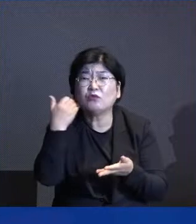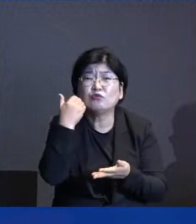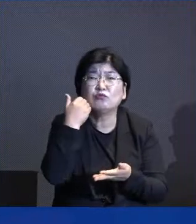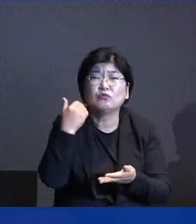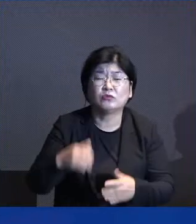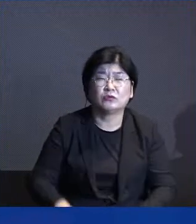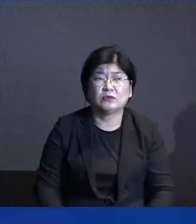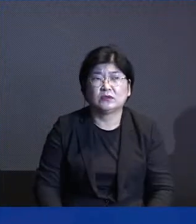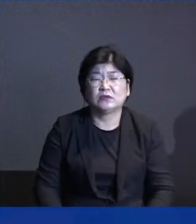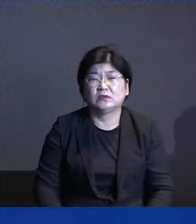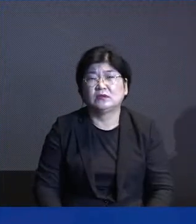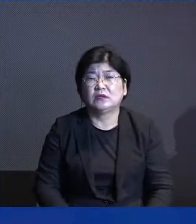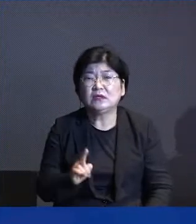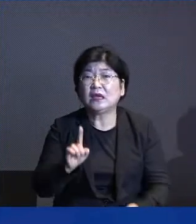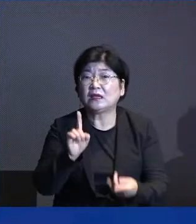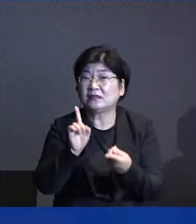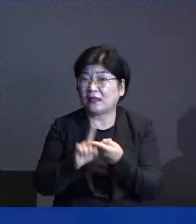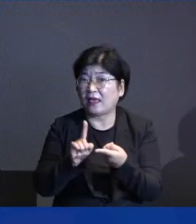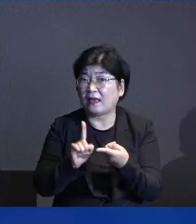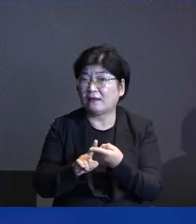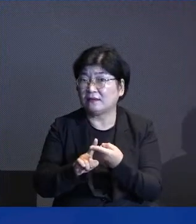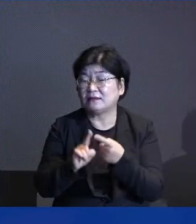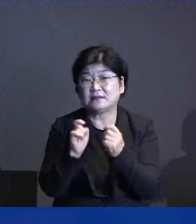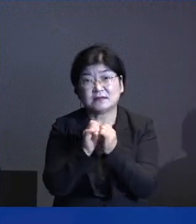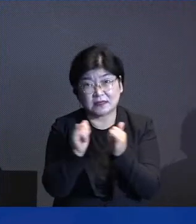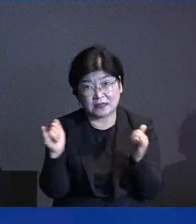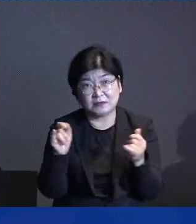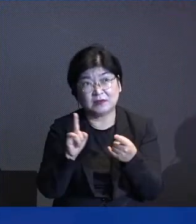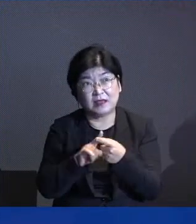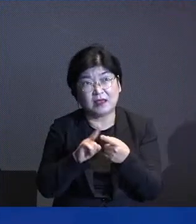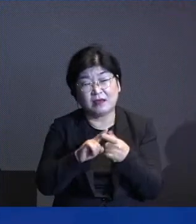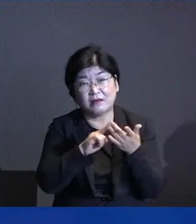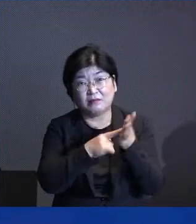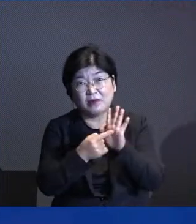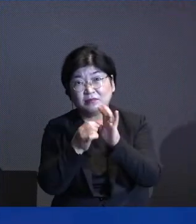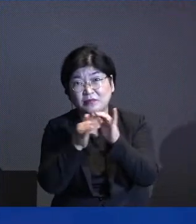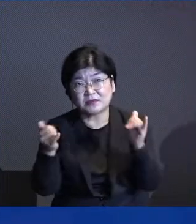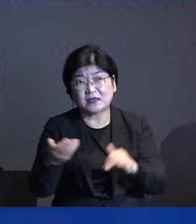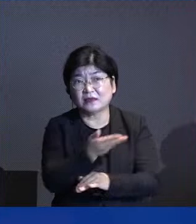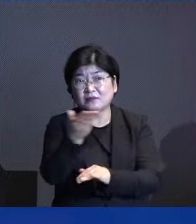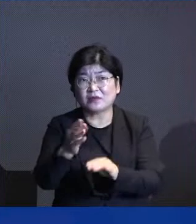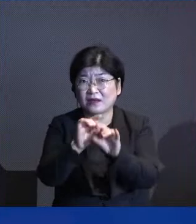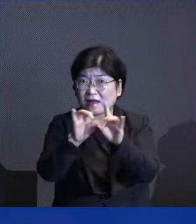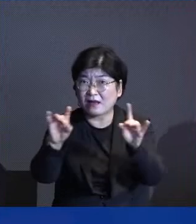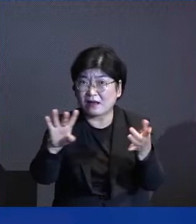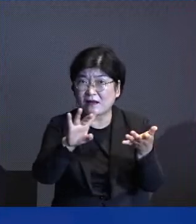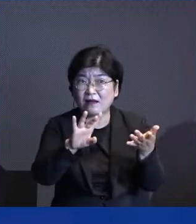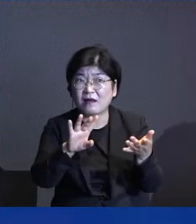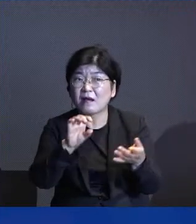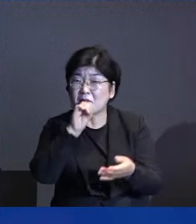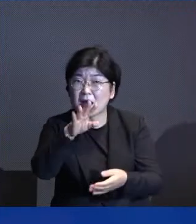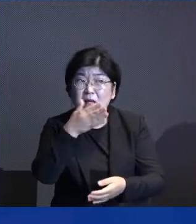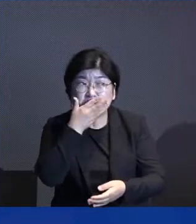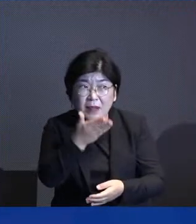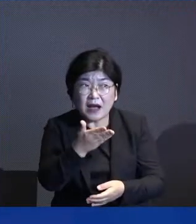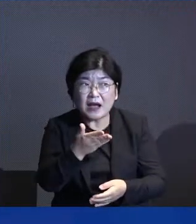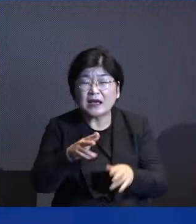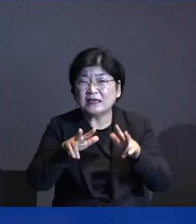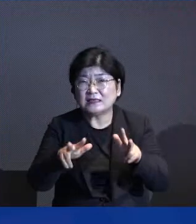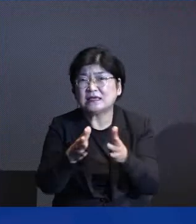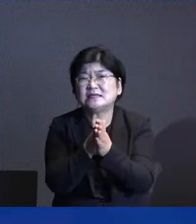to all my colleagues and the audience present here that this is just the start. Probably now, as years go